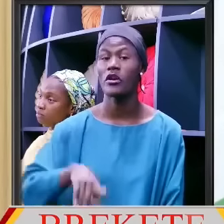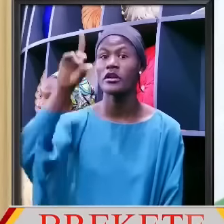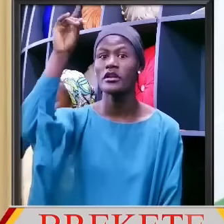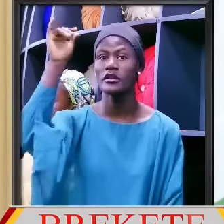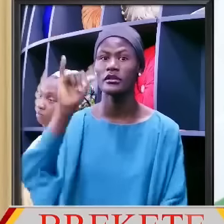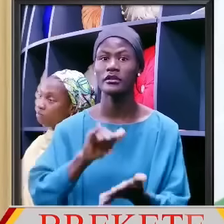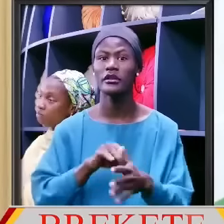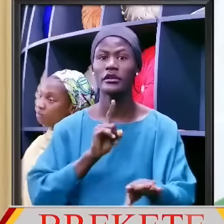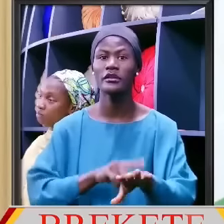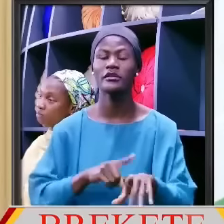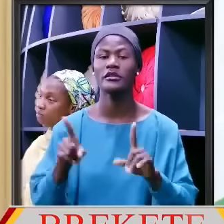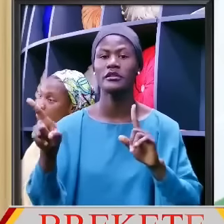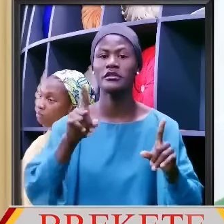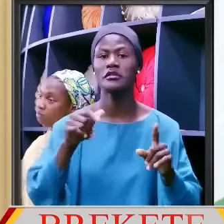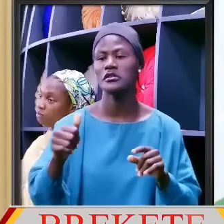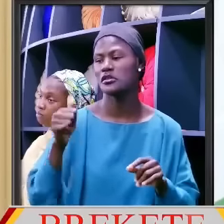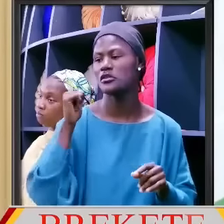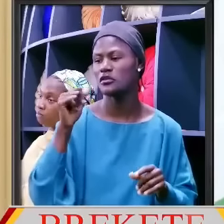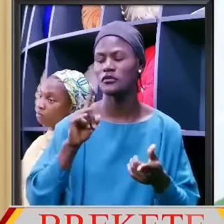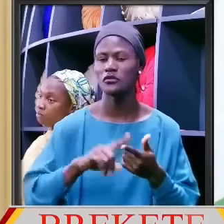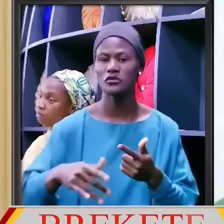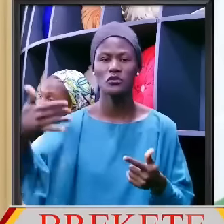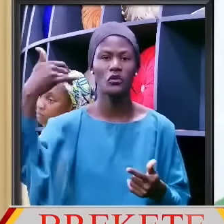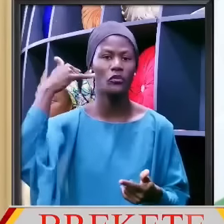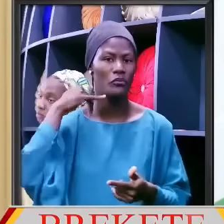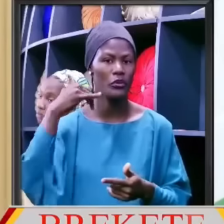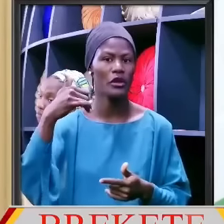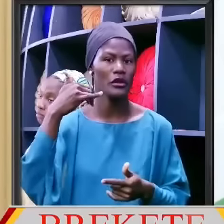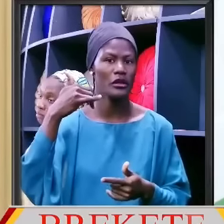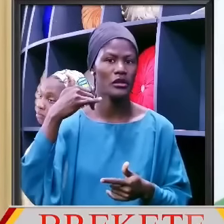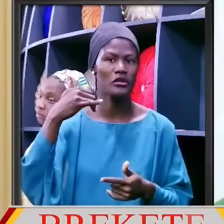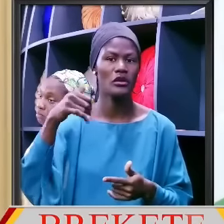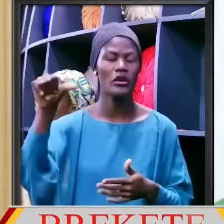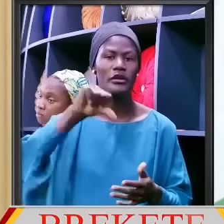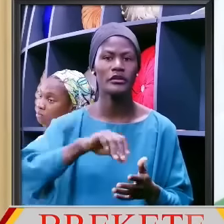Since that time, you know, Greek picking call again.